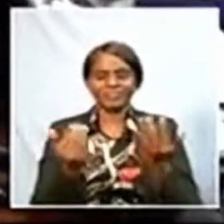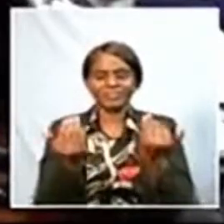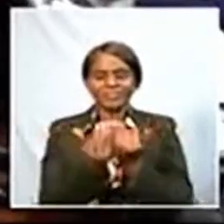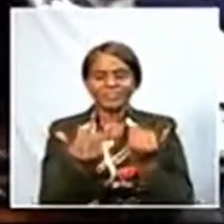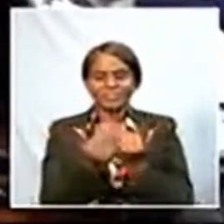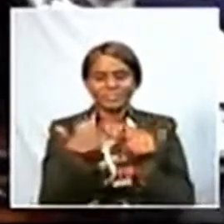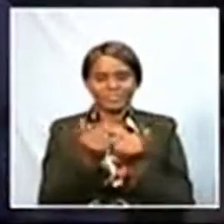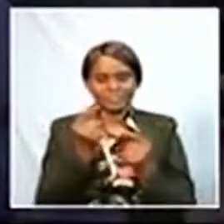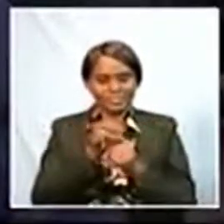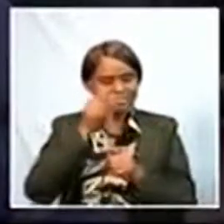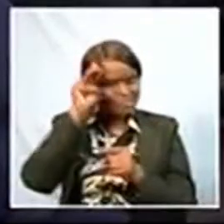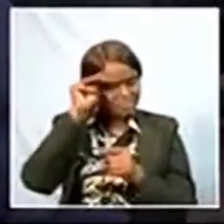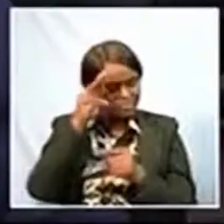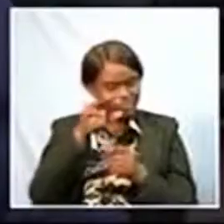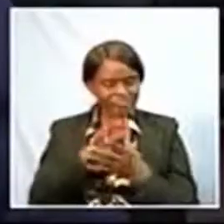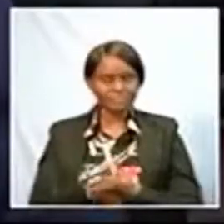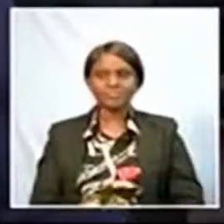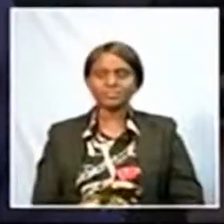from the ministry,